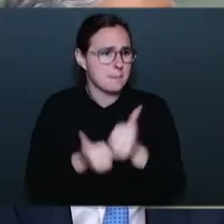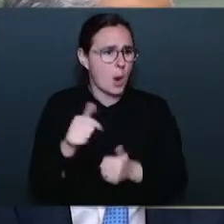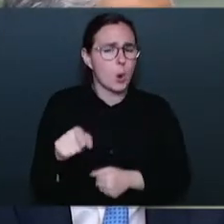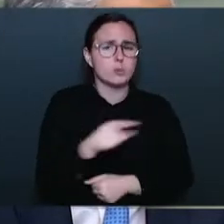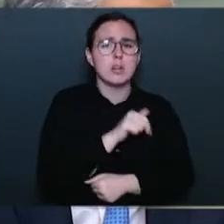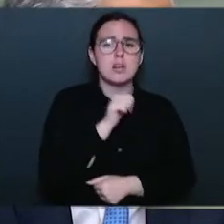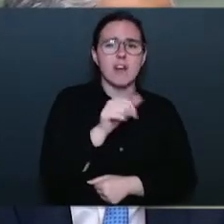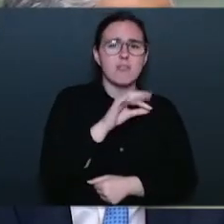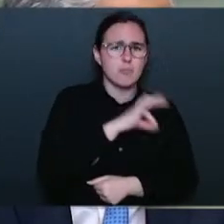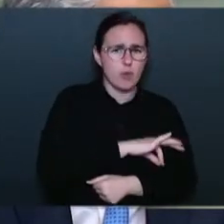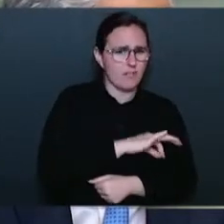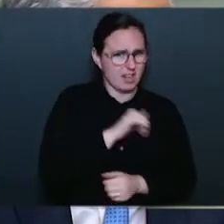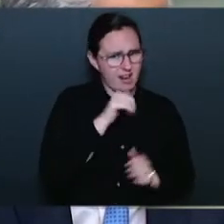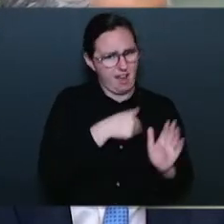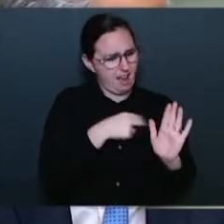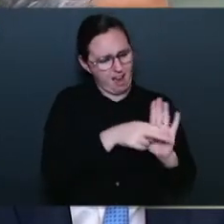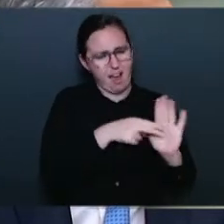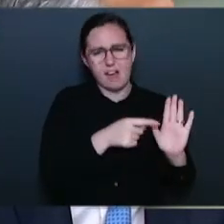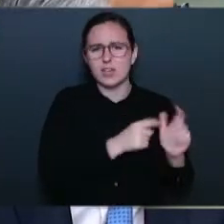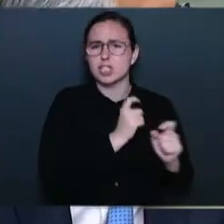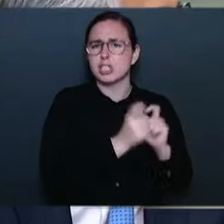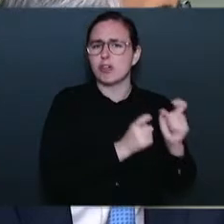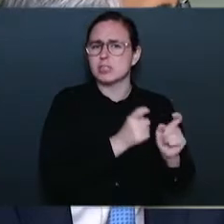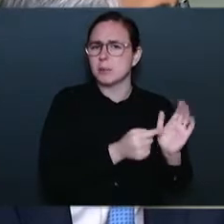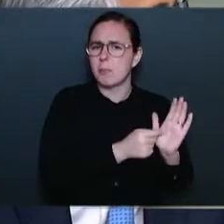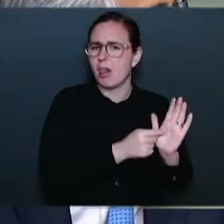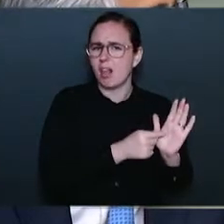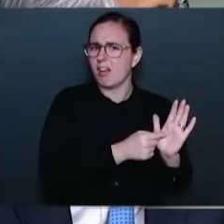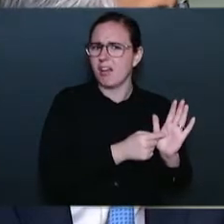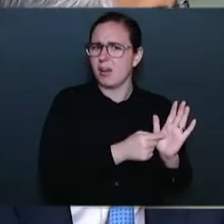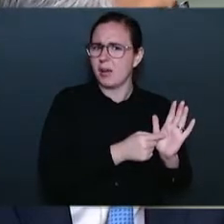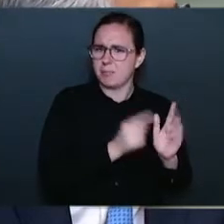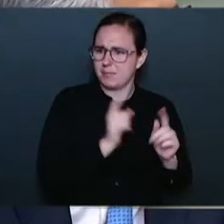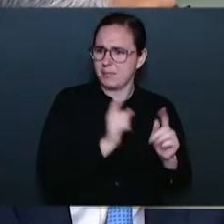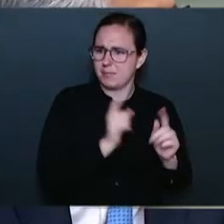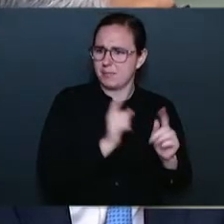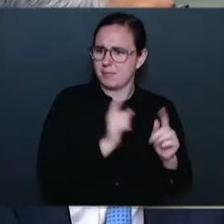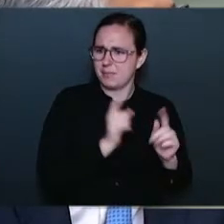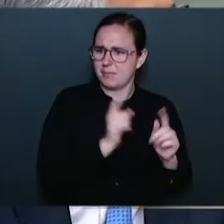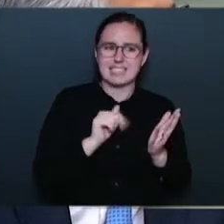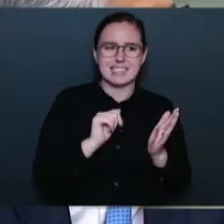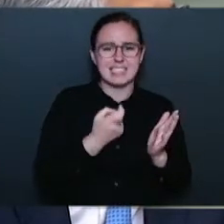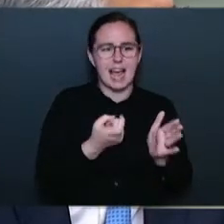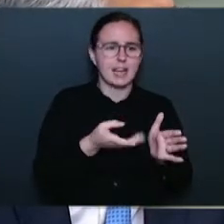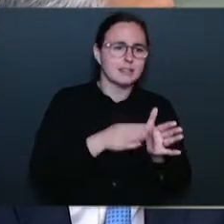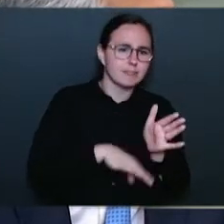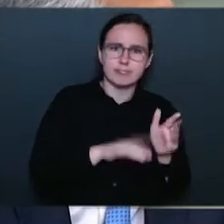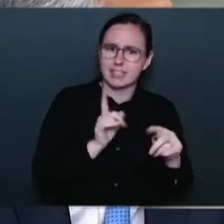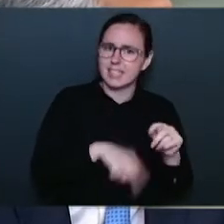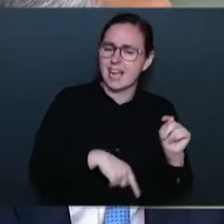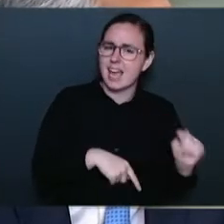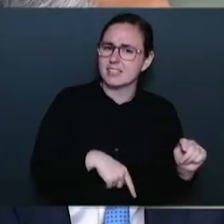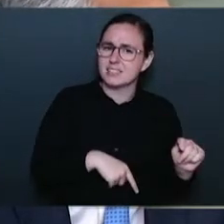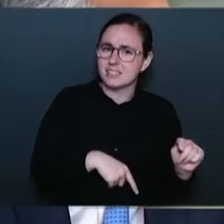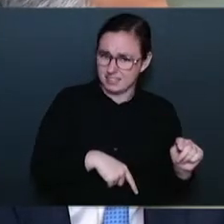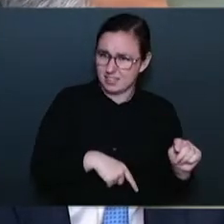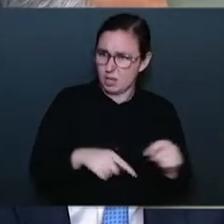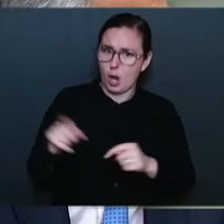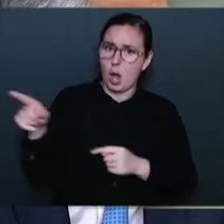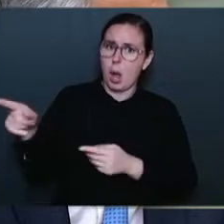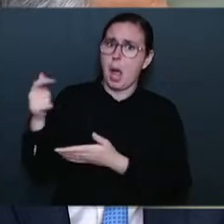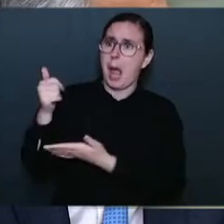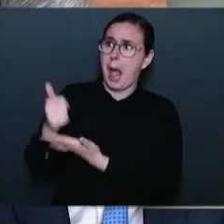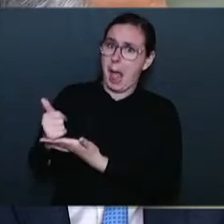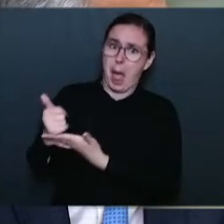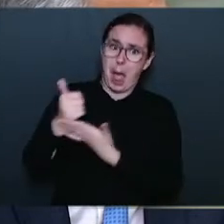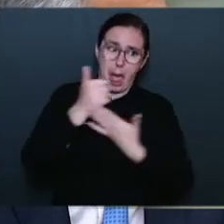and given that this is a poor measure to compensate for grant funding not keeping up with inflation will the minister take the expert seriously listen to